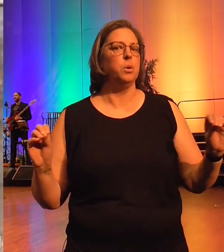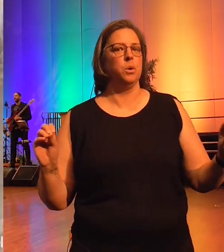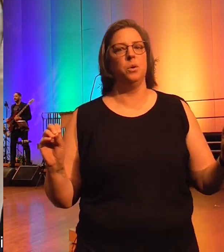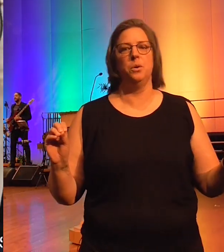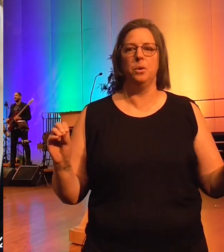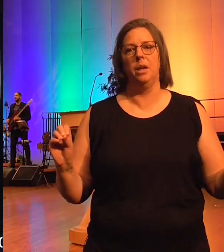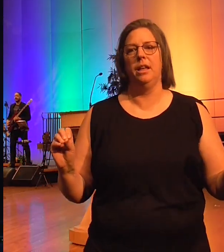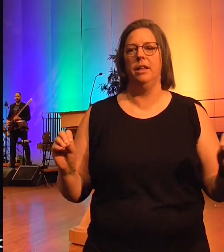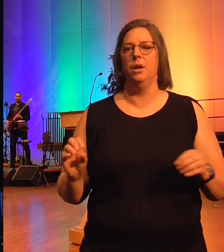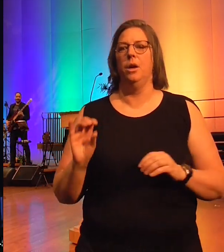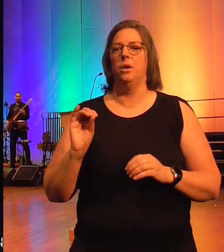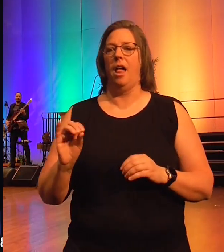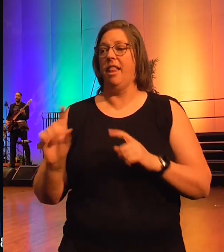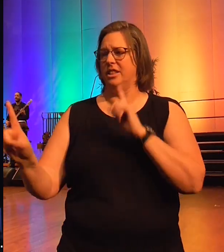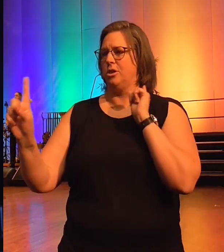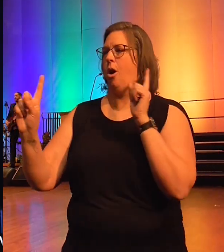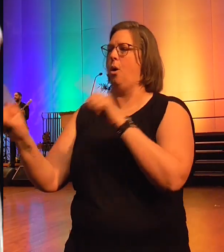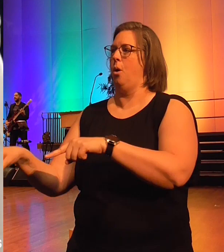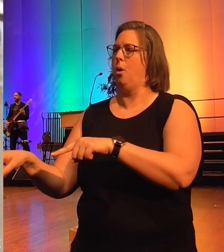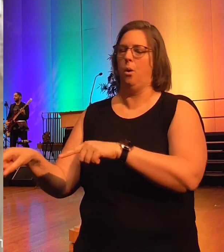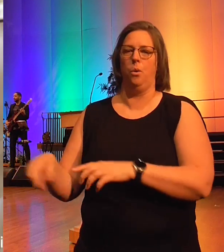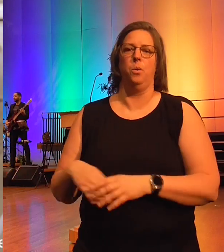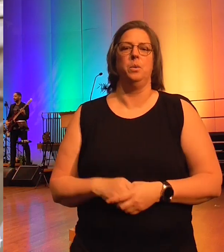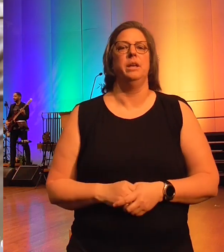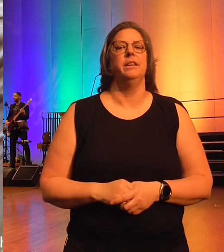ooh. Let's go down.